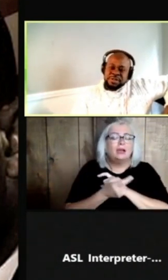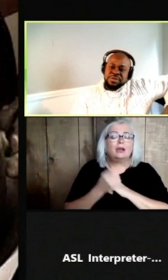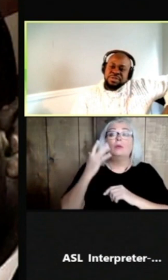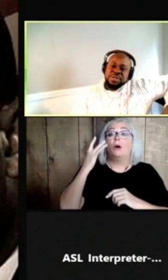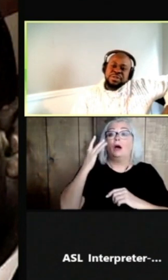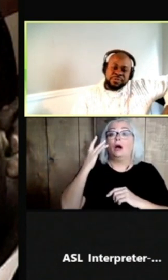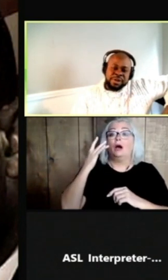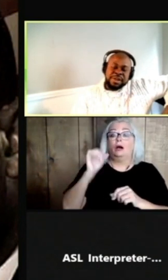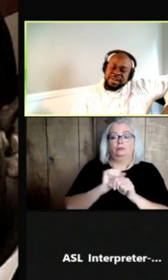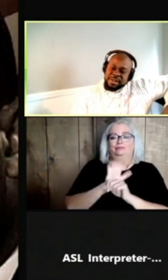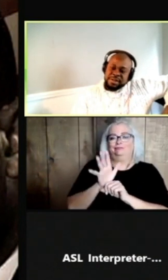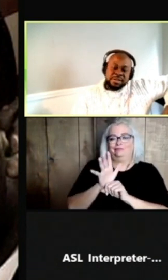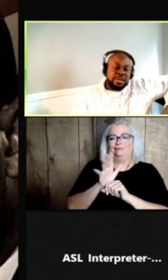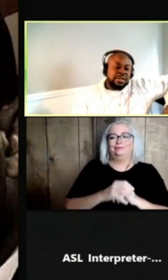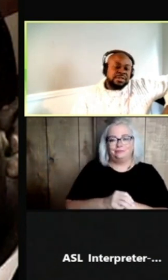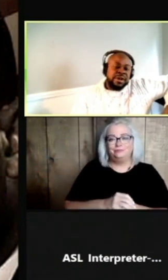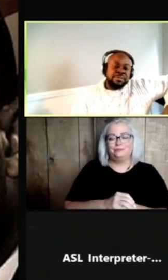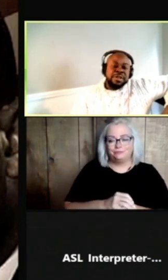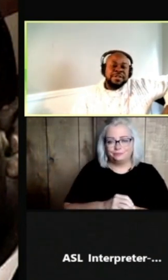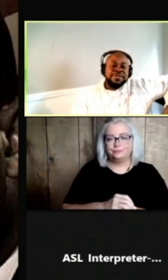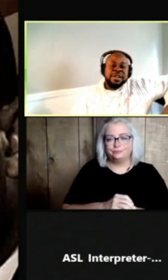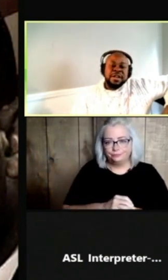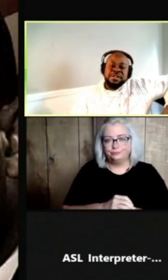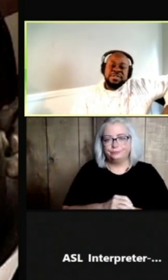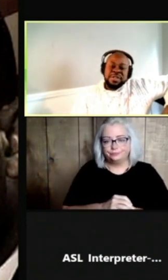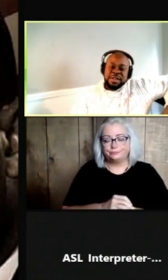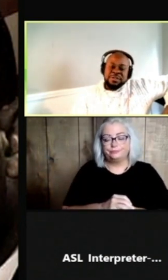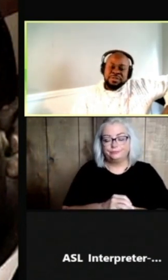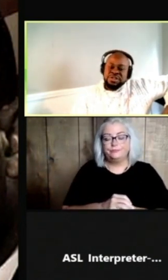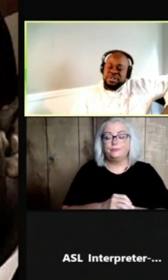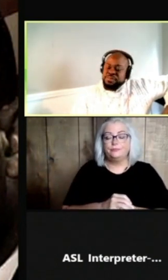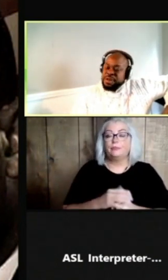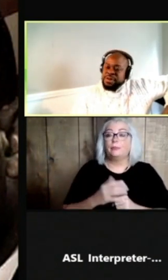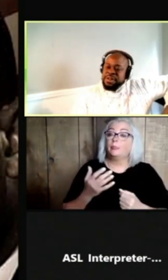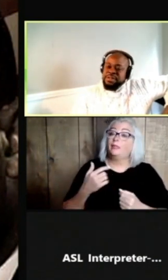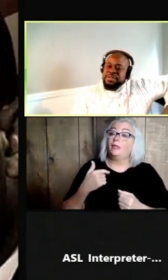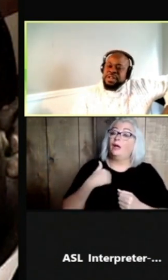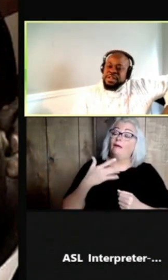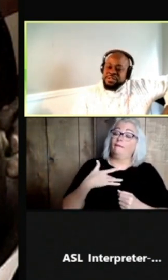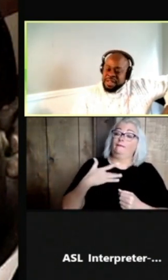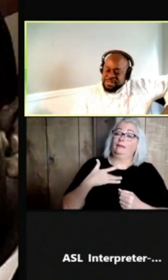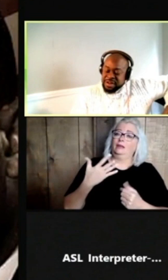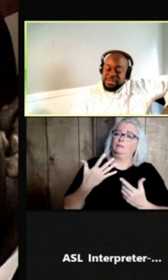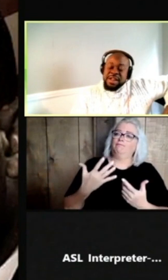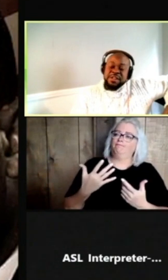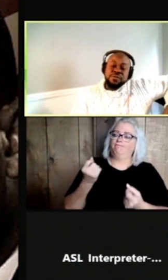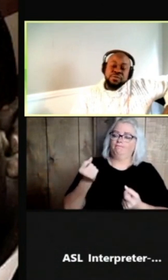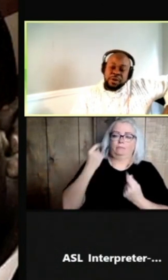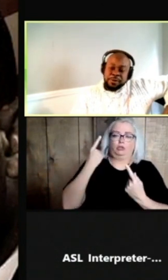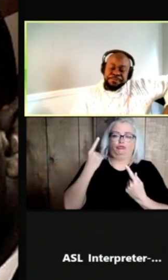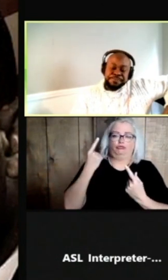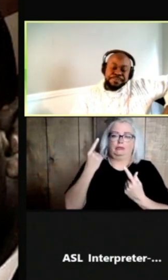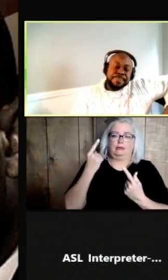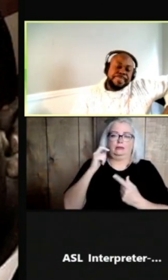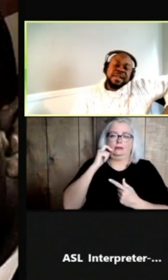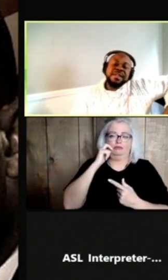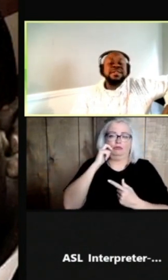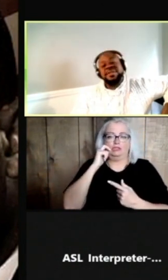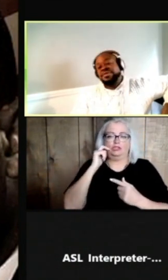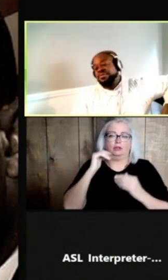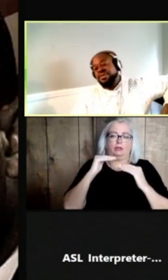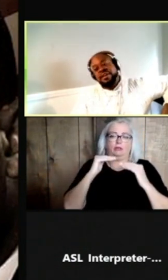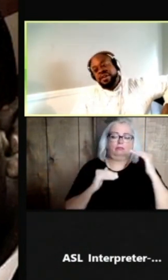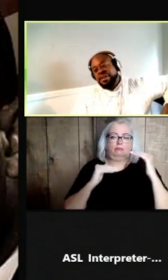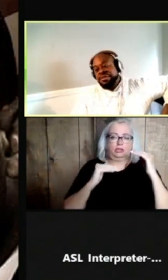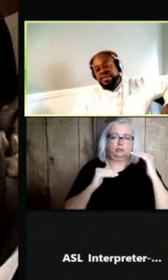we're dealing with COVID-19. So I believe that understanding racial disparities in our society overall